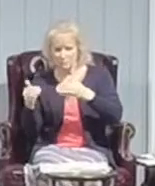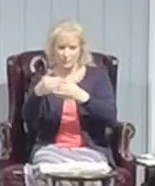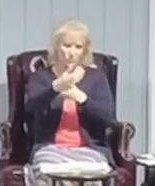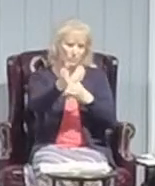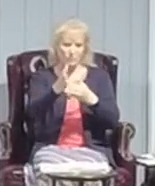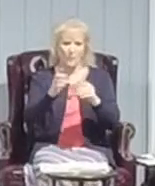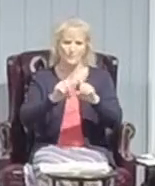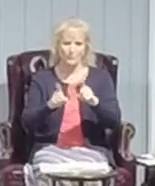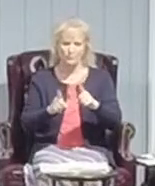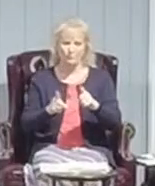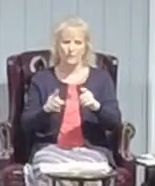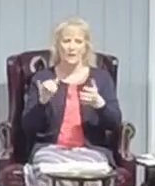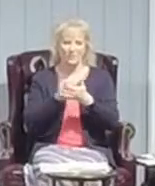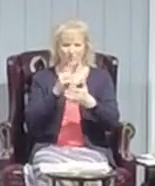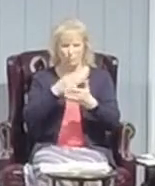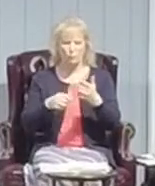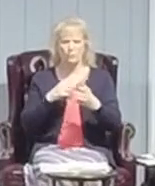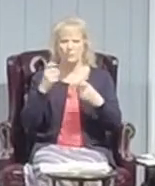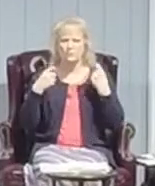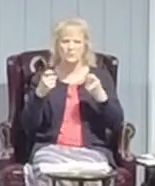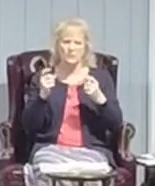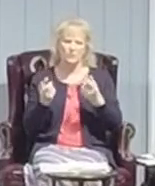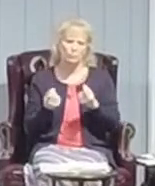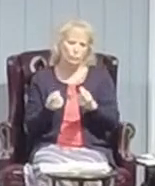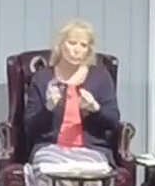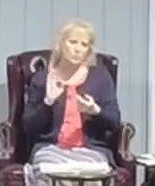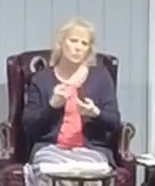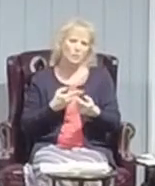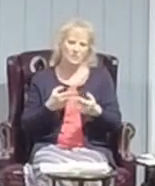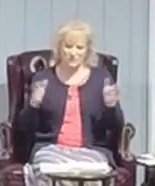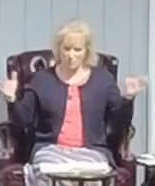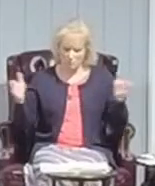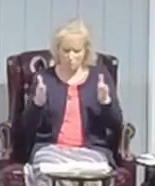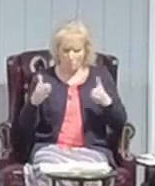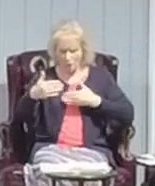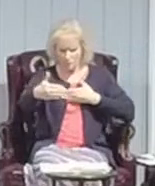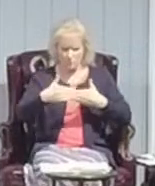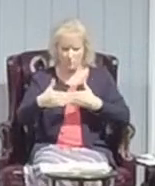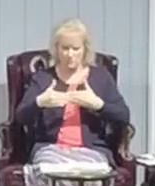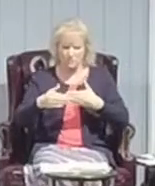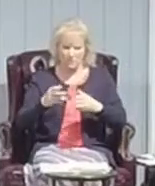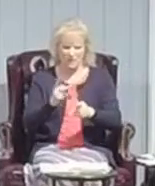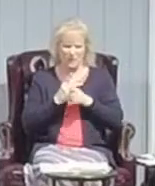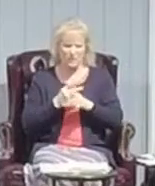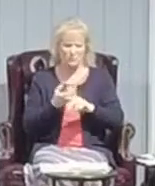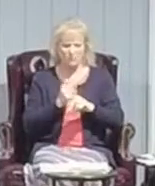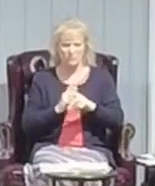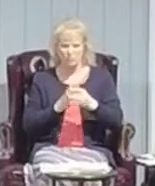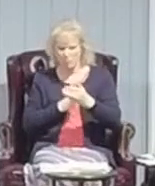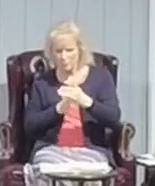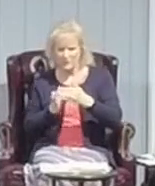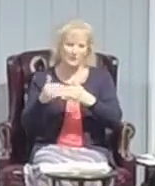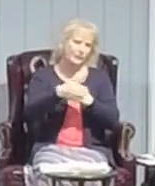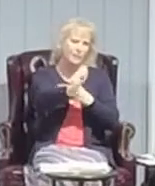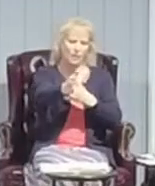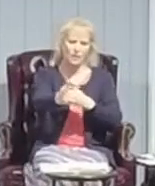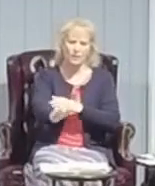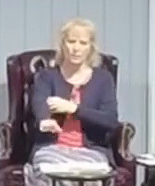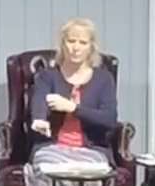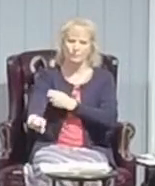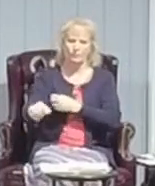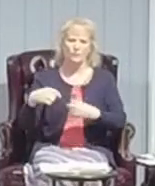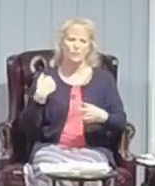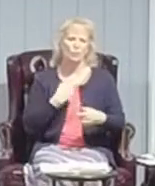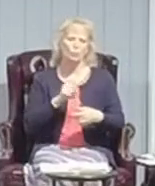it? It boxes us in and keeps us from making the progress that we should. And we need to lay aside those sins that doth